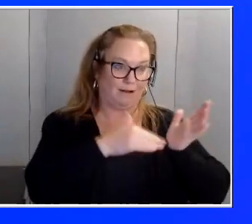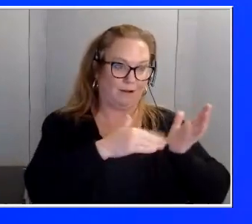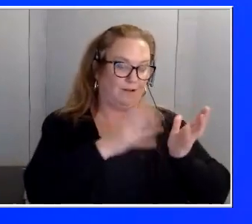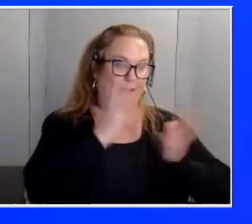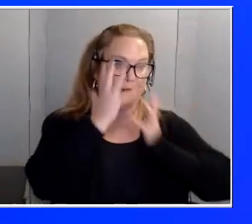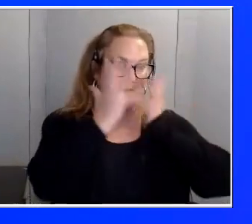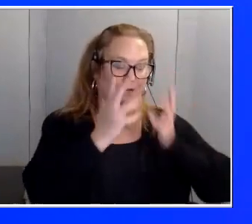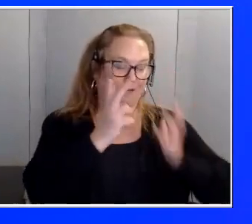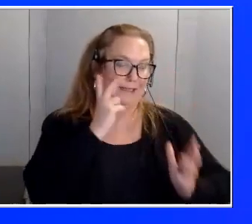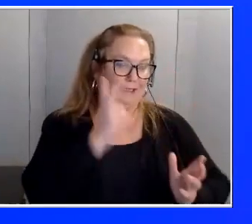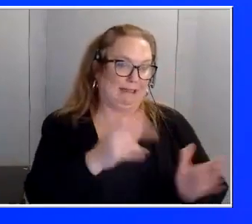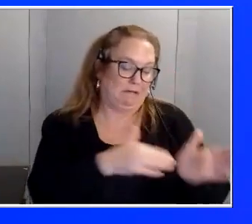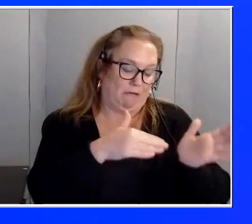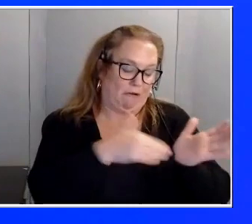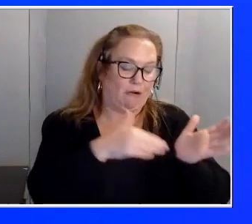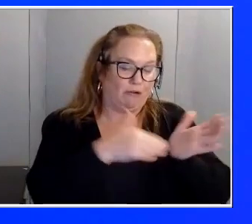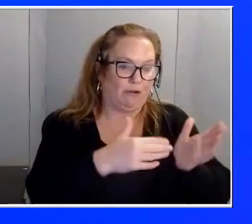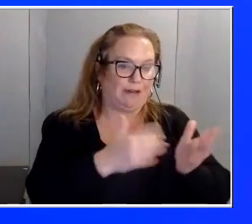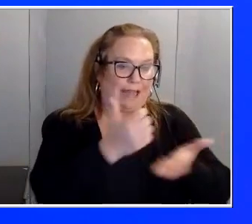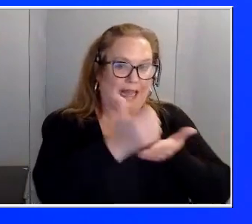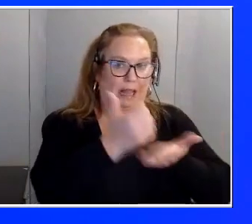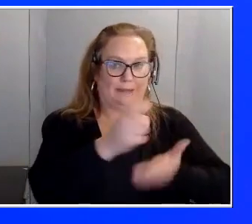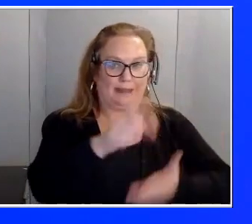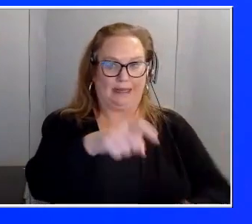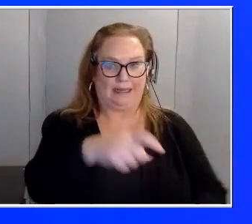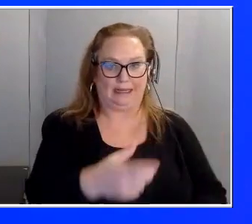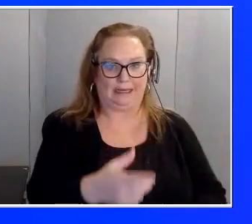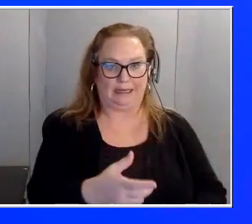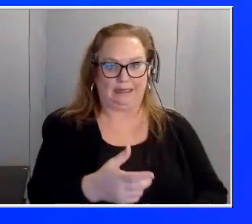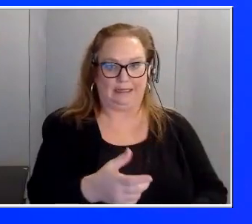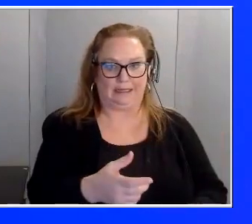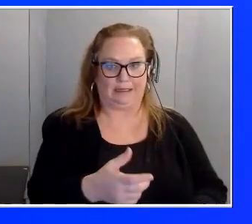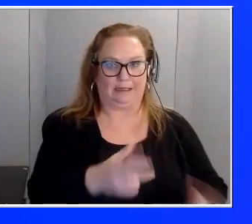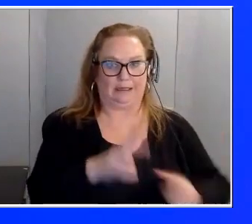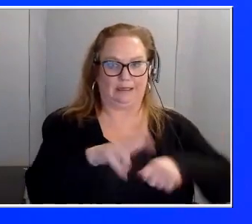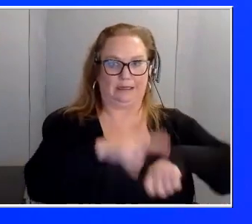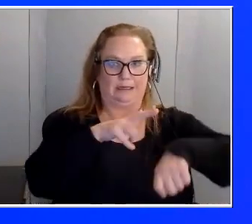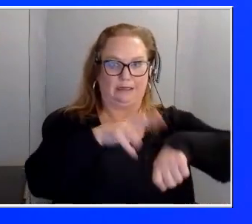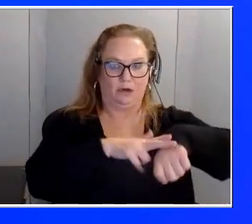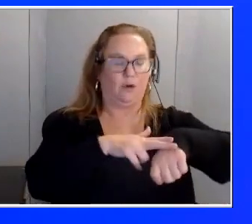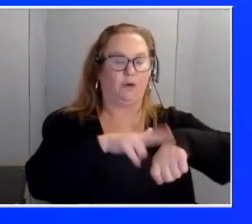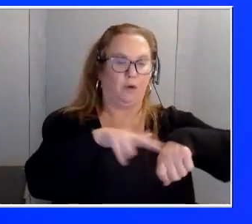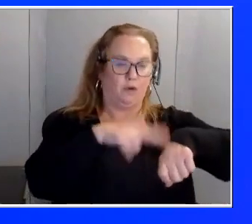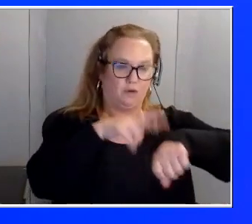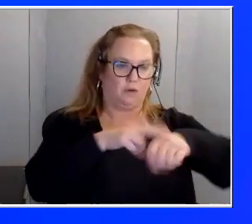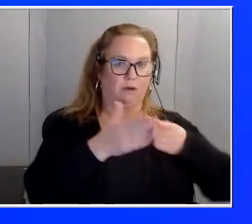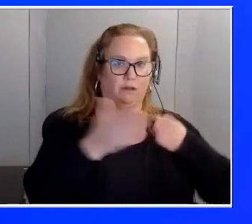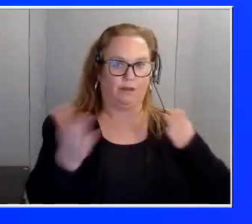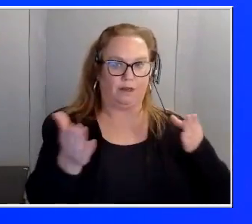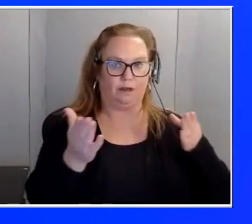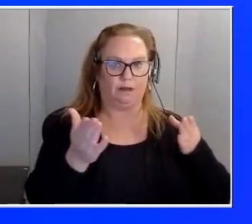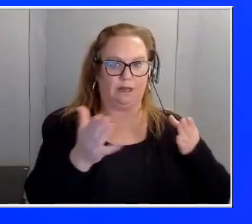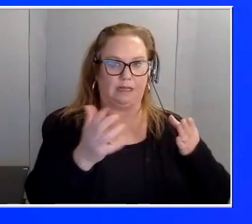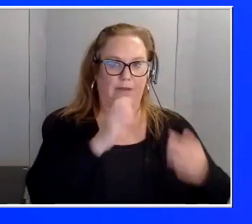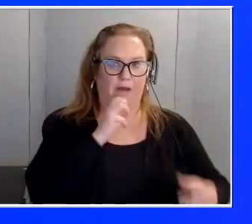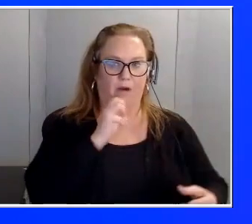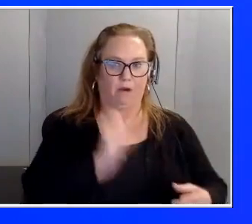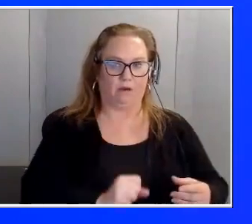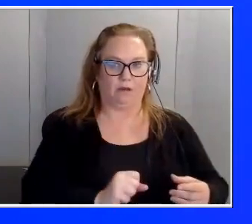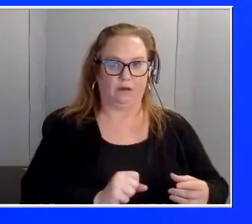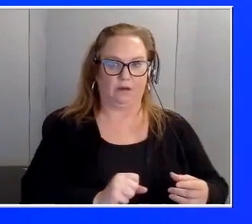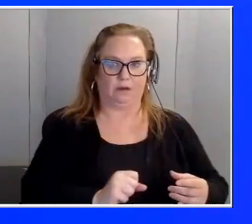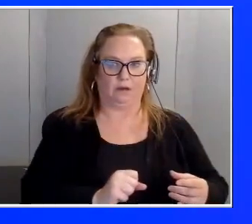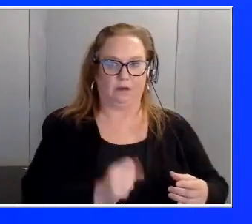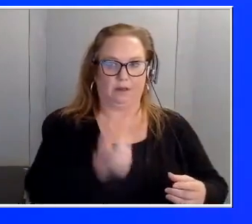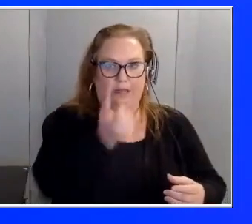go to the doctor and get help, because it's a normal thing of getting a little bit older. And you notice I say